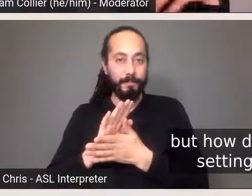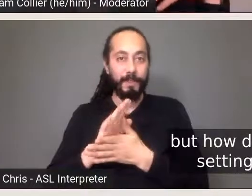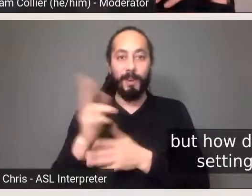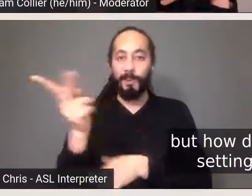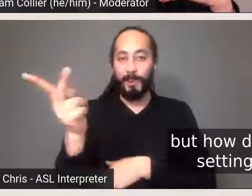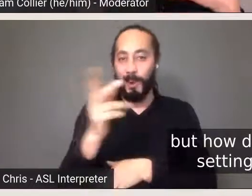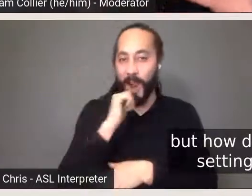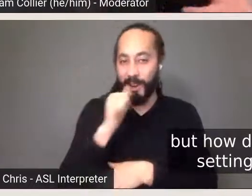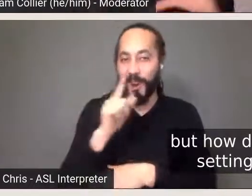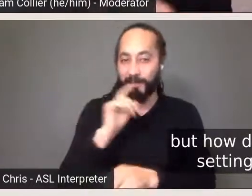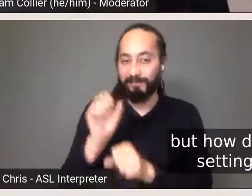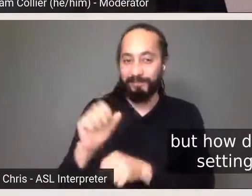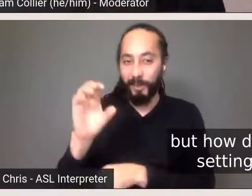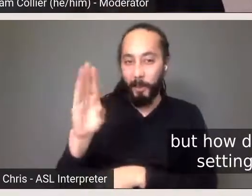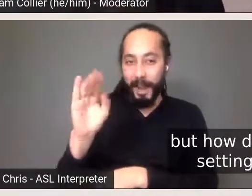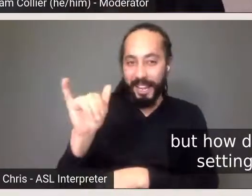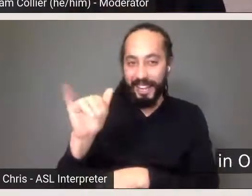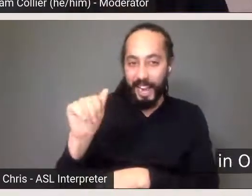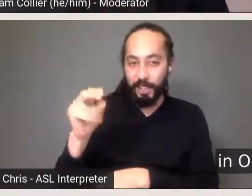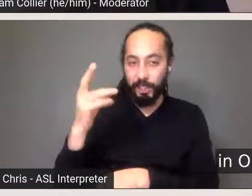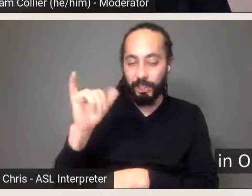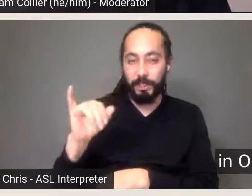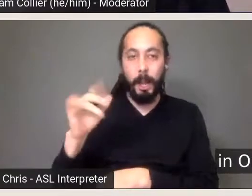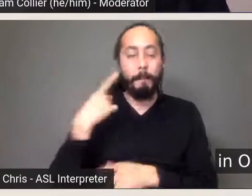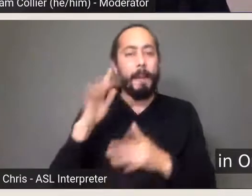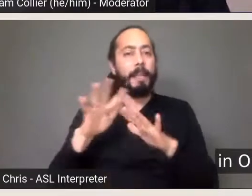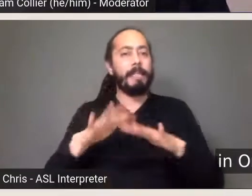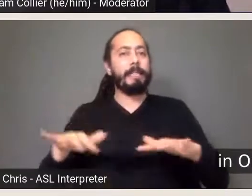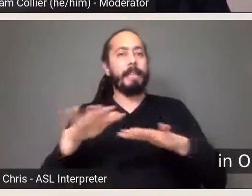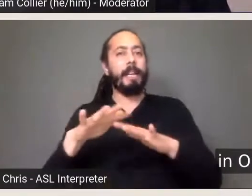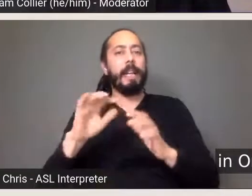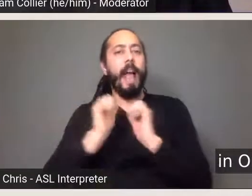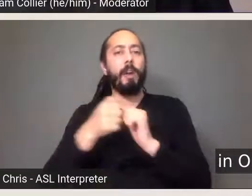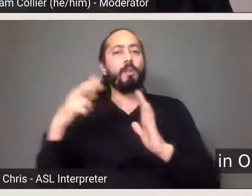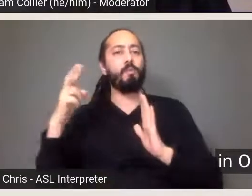read the setting of this film in